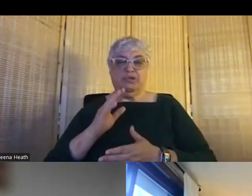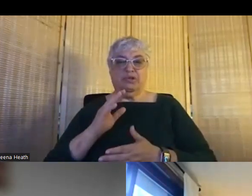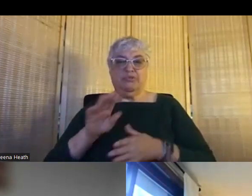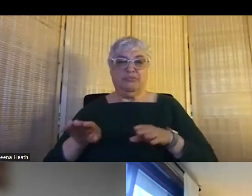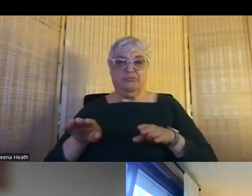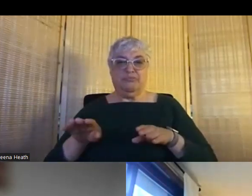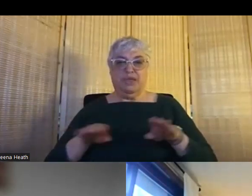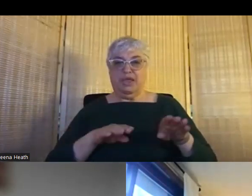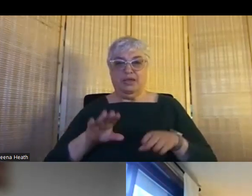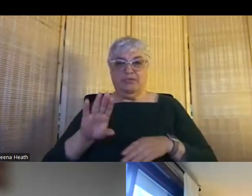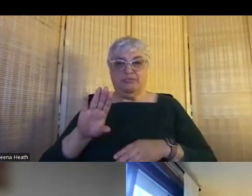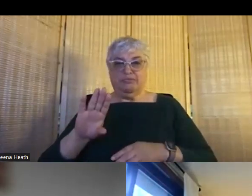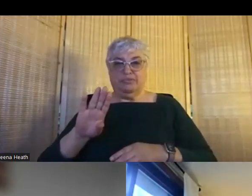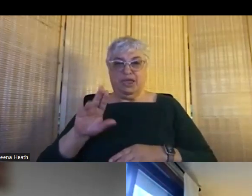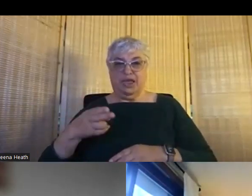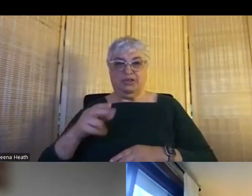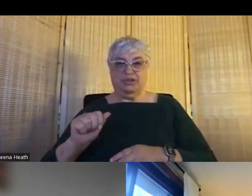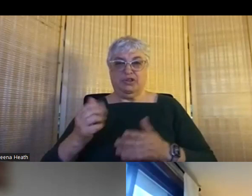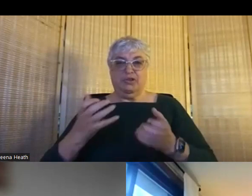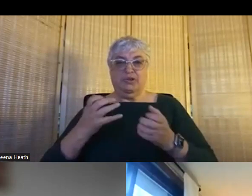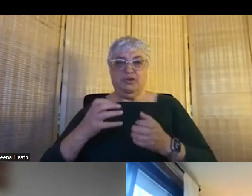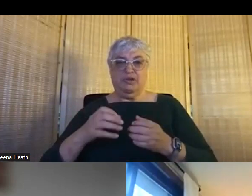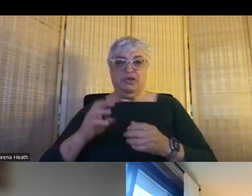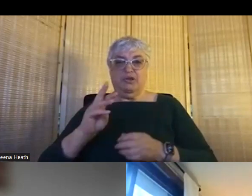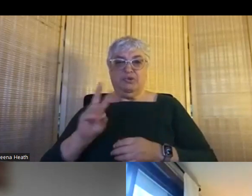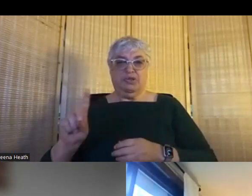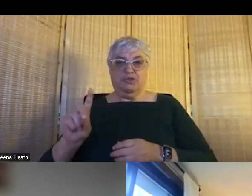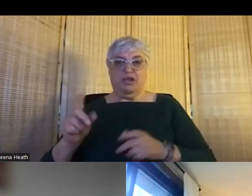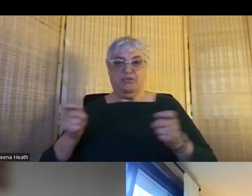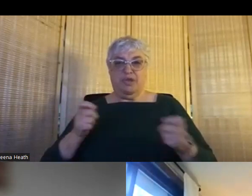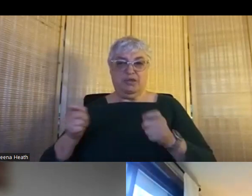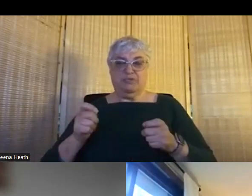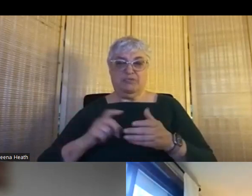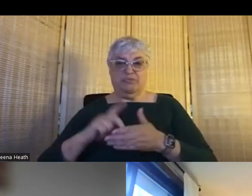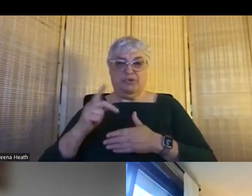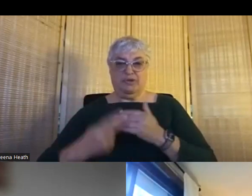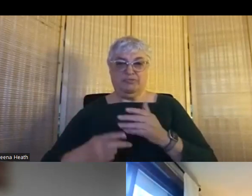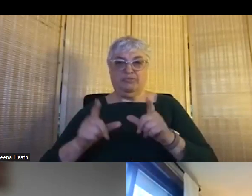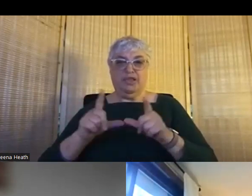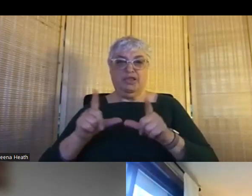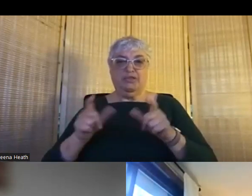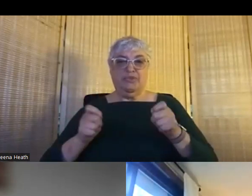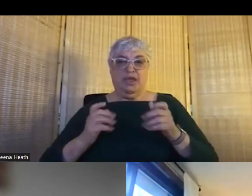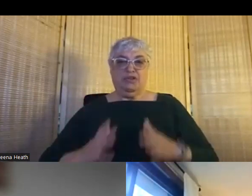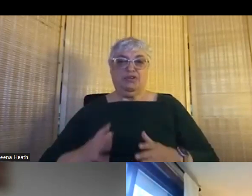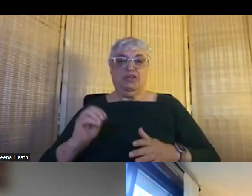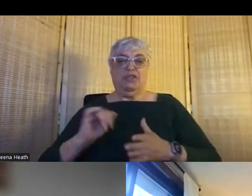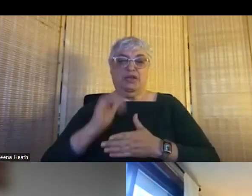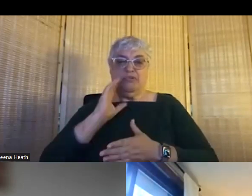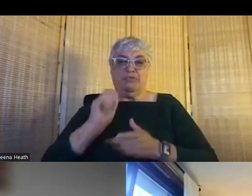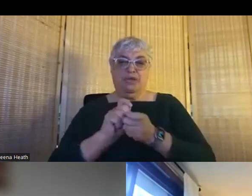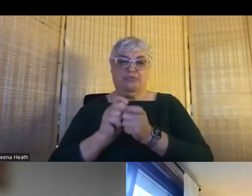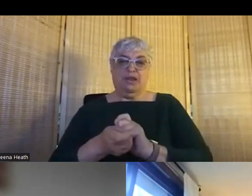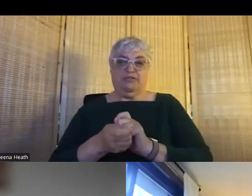Health Administration. So if you're ready to start a withdrawal management program, absolutely reach out to your licensing manager. That would be a